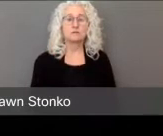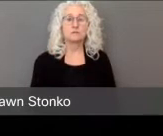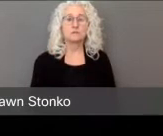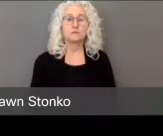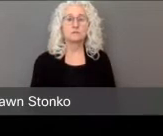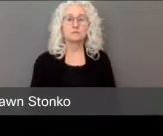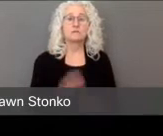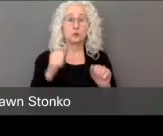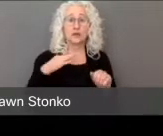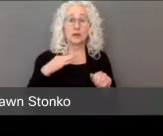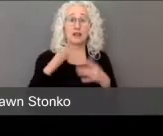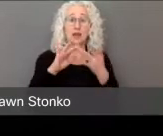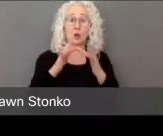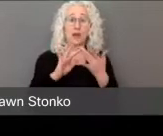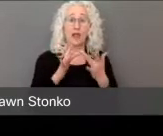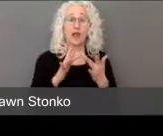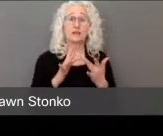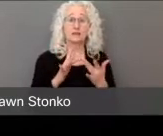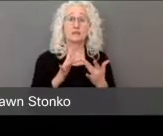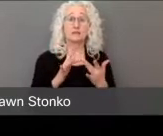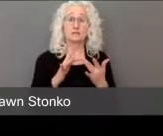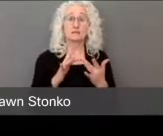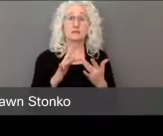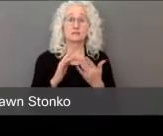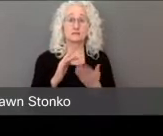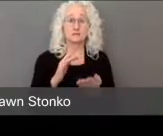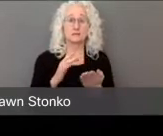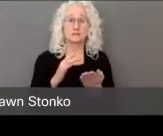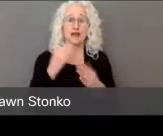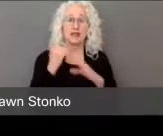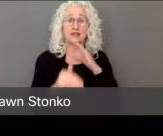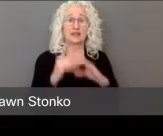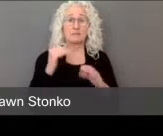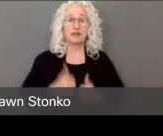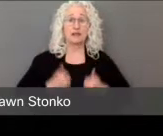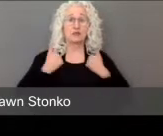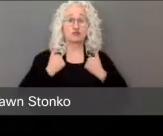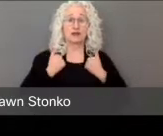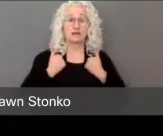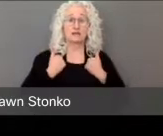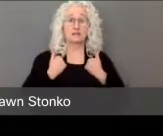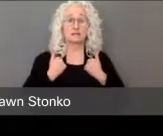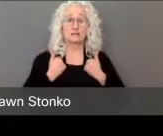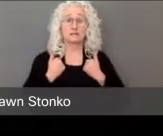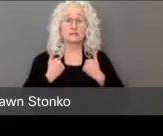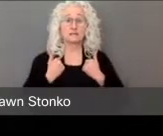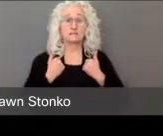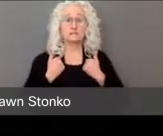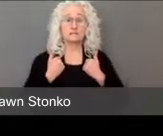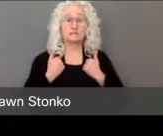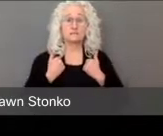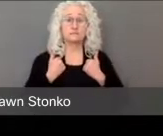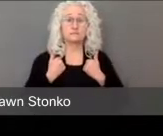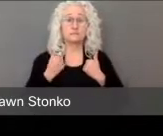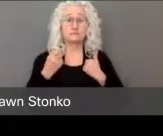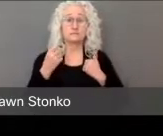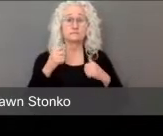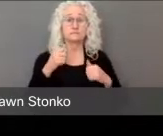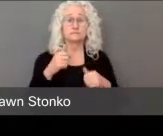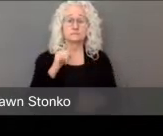You can apply online at the email address or call